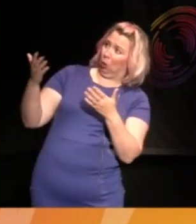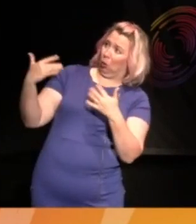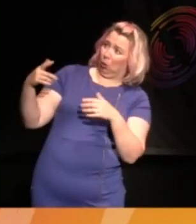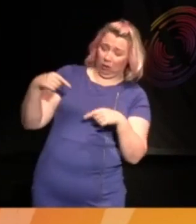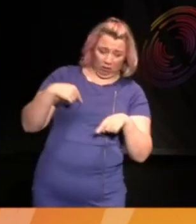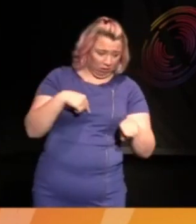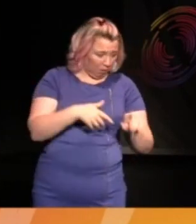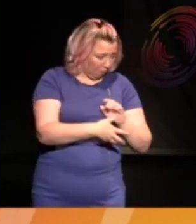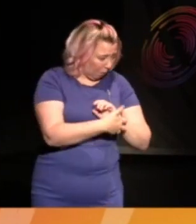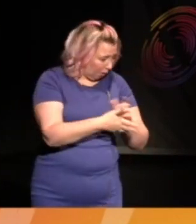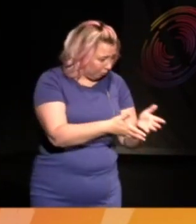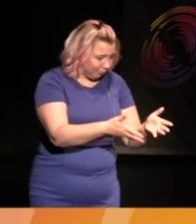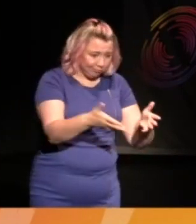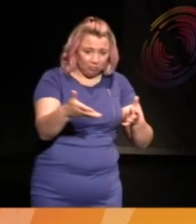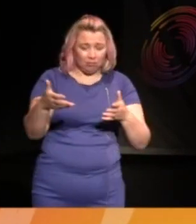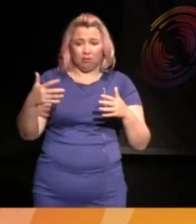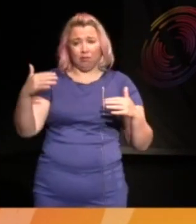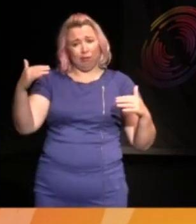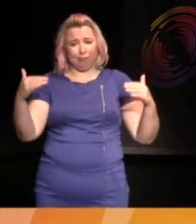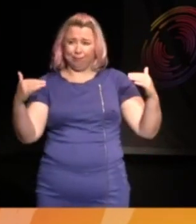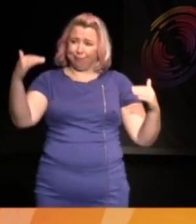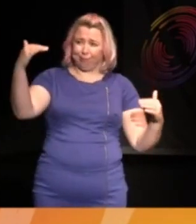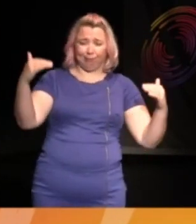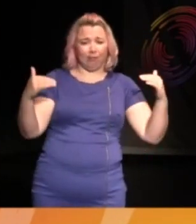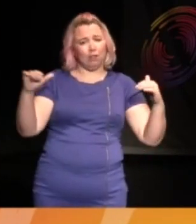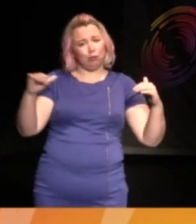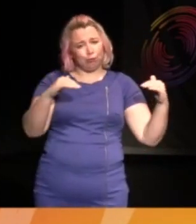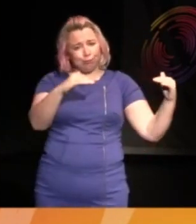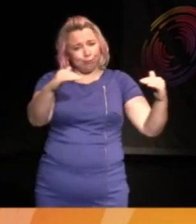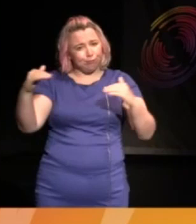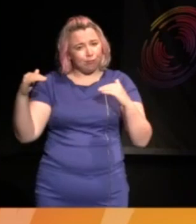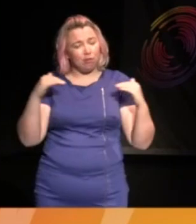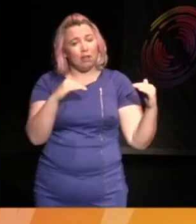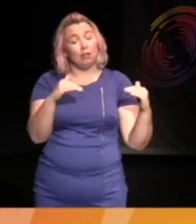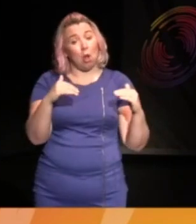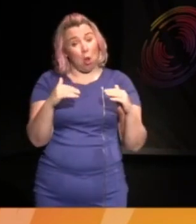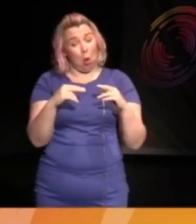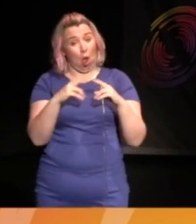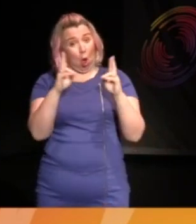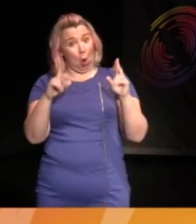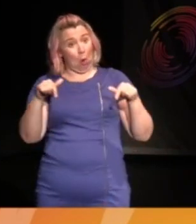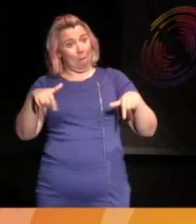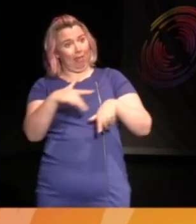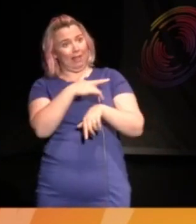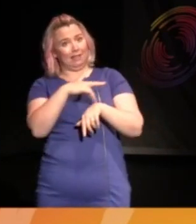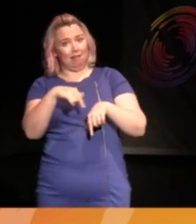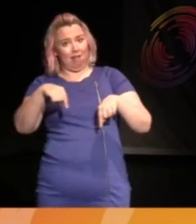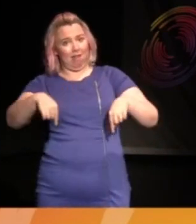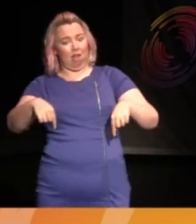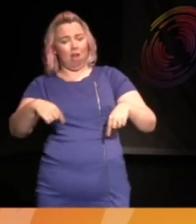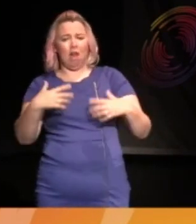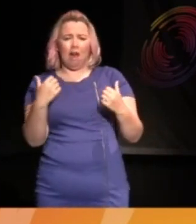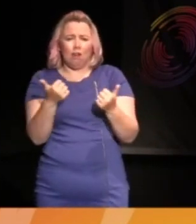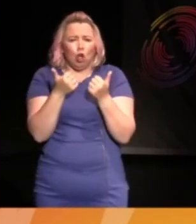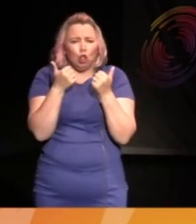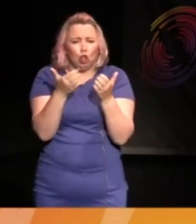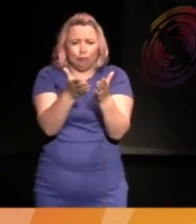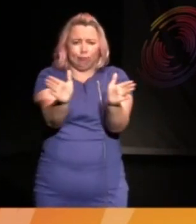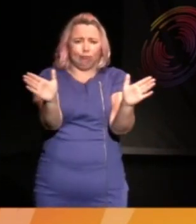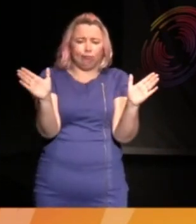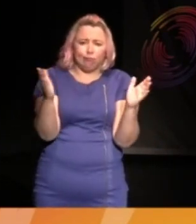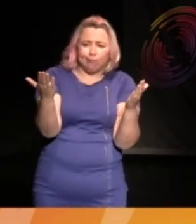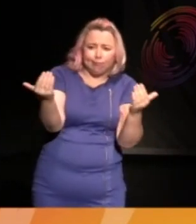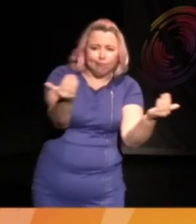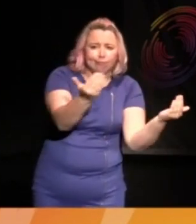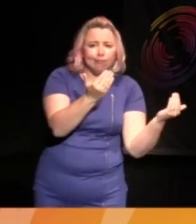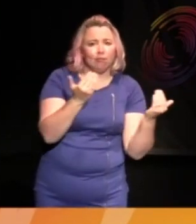So for me, is that home do a really good job of that inclusivity. There's a couple of things that I'm looking